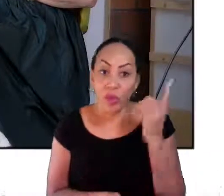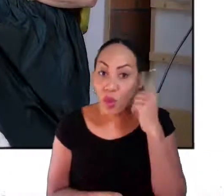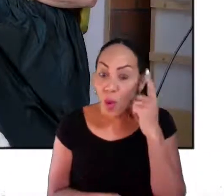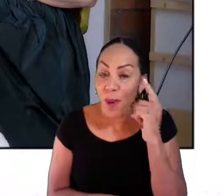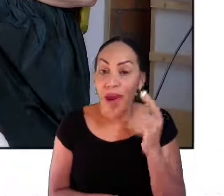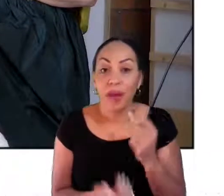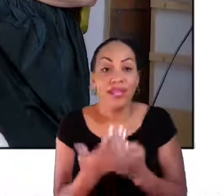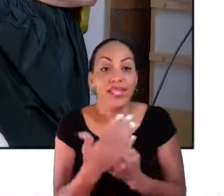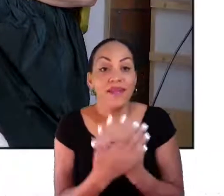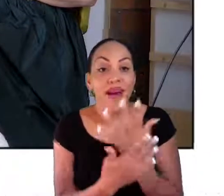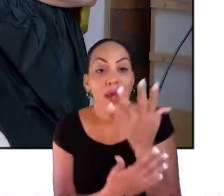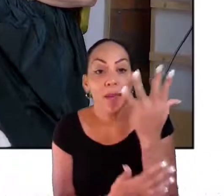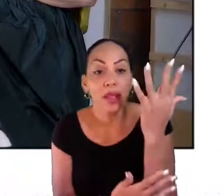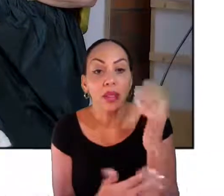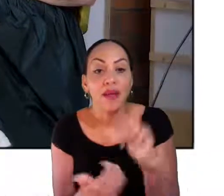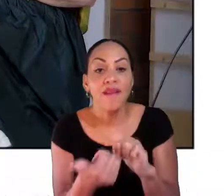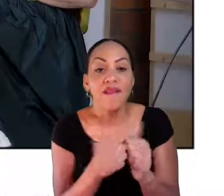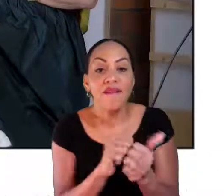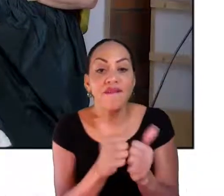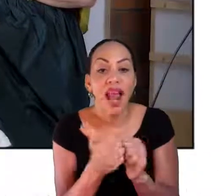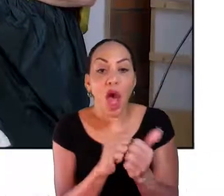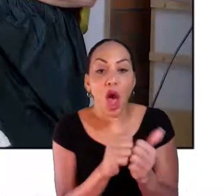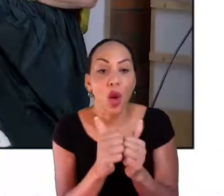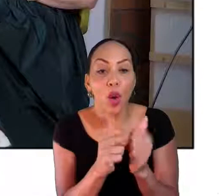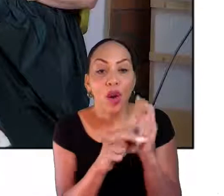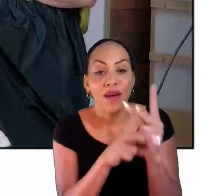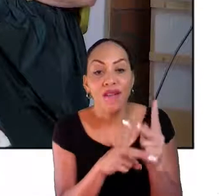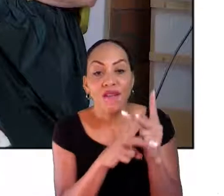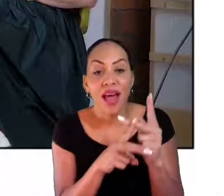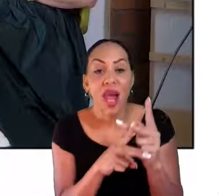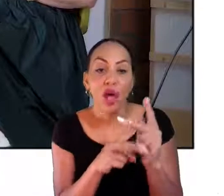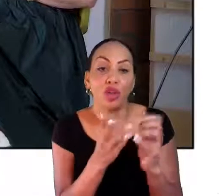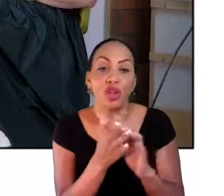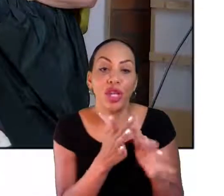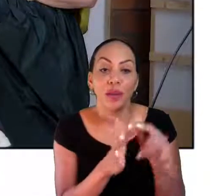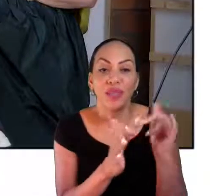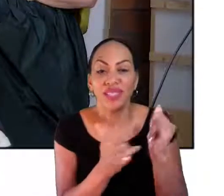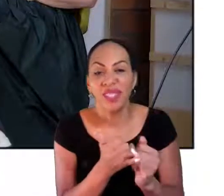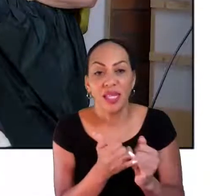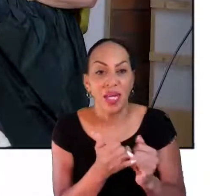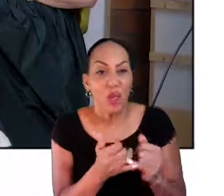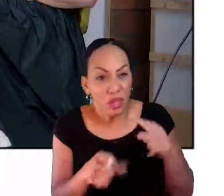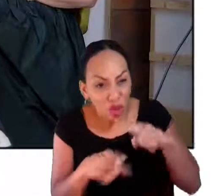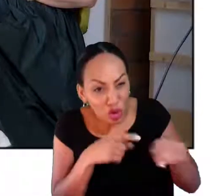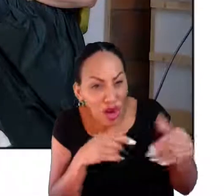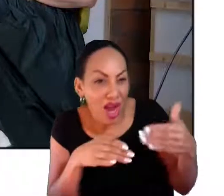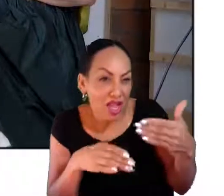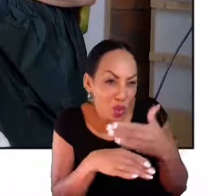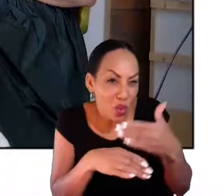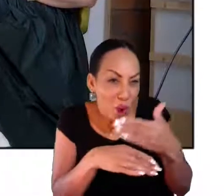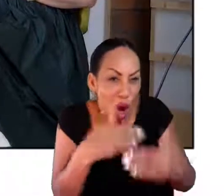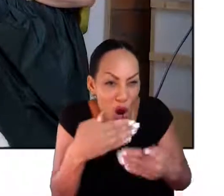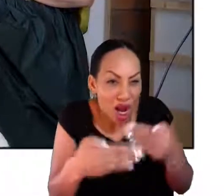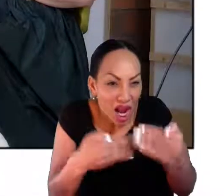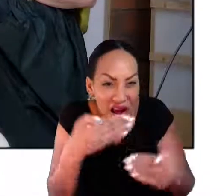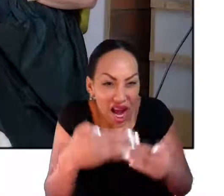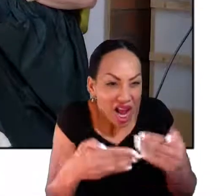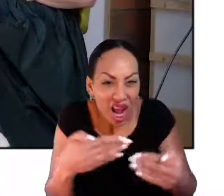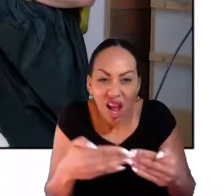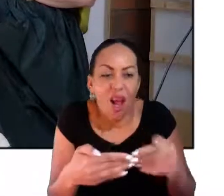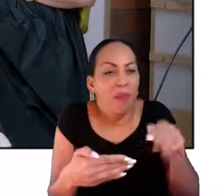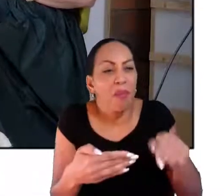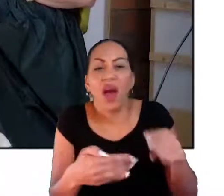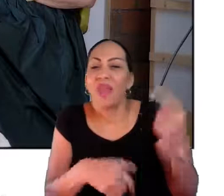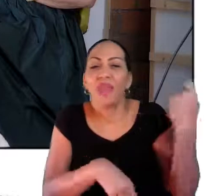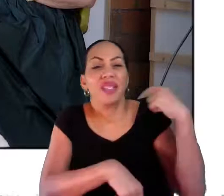to put somebody on that journey? And we got really close to doing that piece of work as well. Unfortunately, we didn't have the capacity as a team for that piece of work at the time,